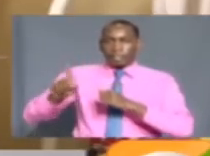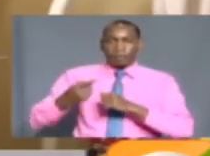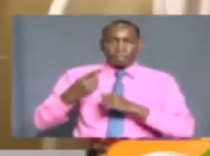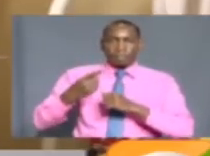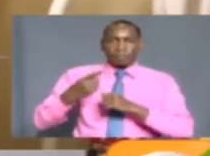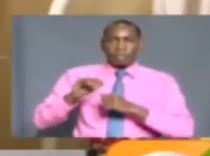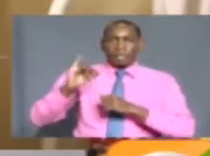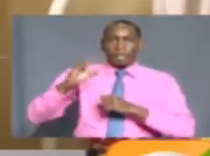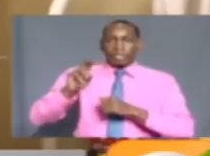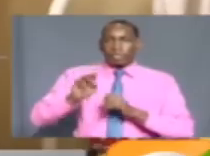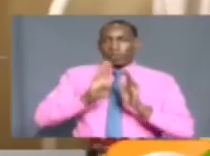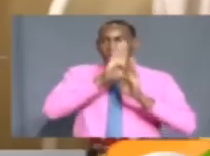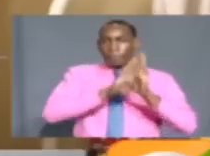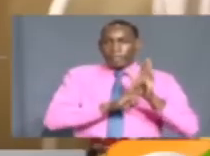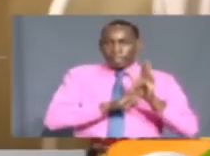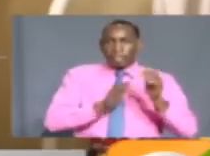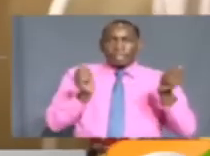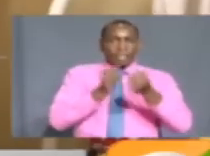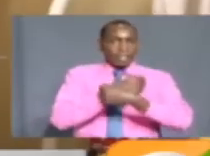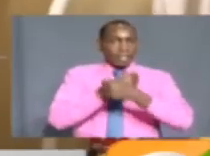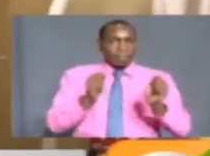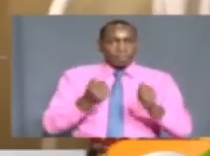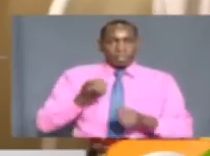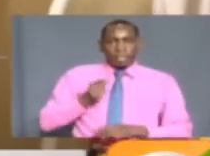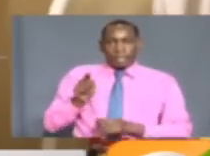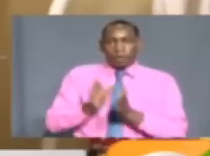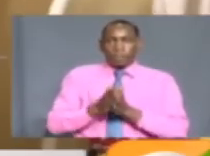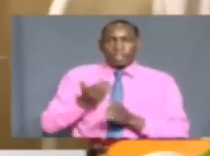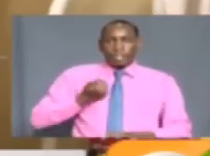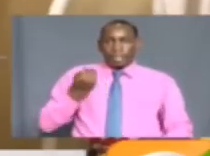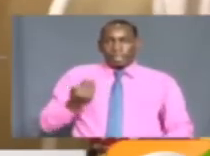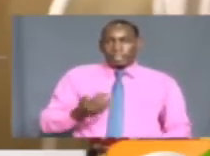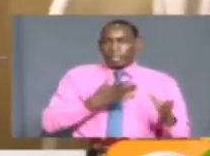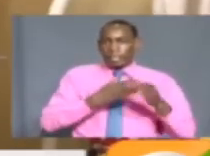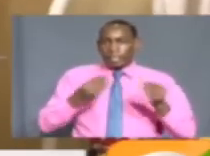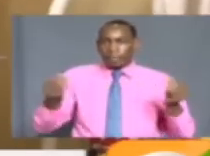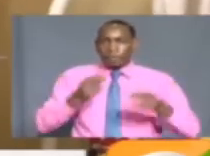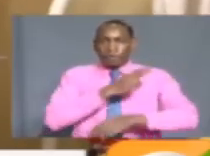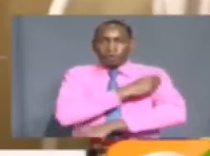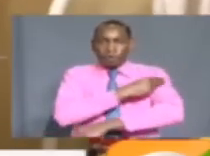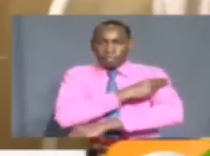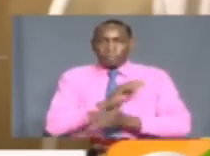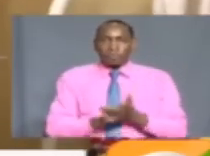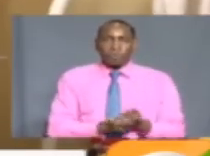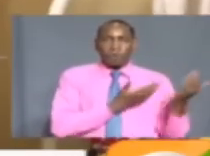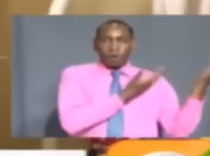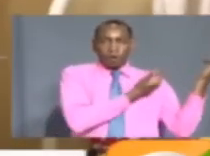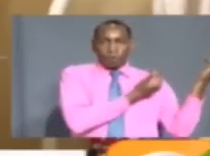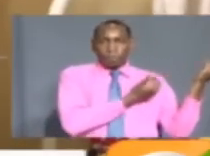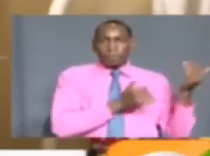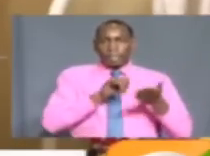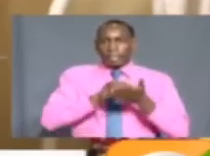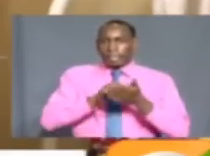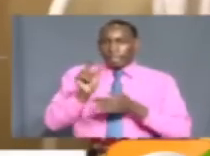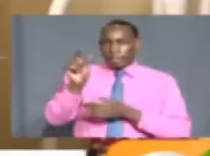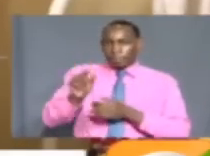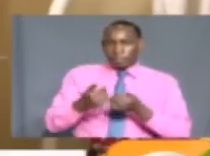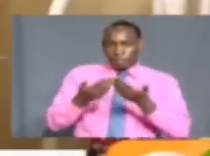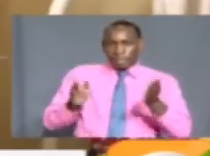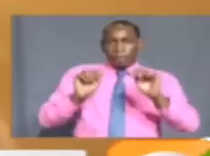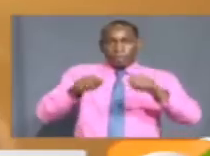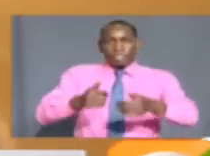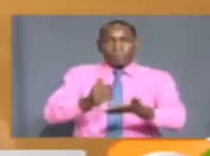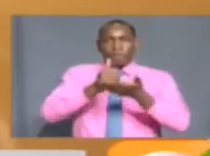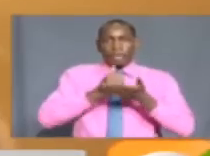338,958 shillings ICU bill making it impossible for her and her daughter to leave this facility. Her hope that someone would come to their